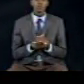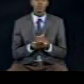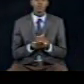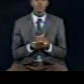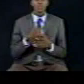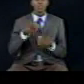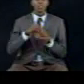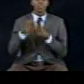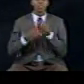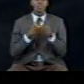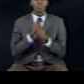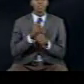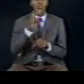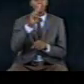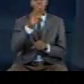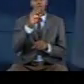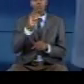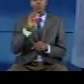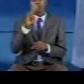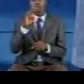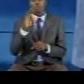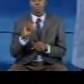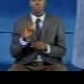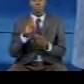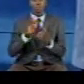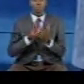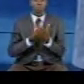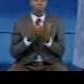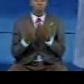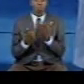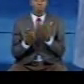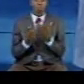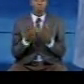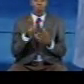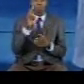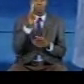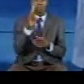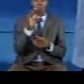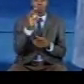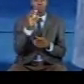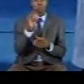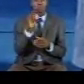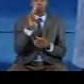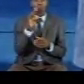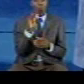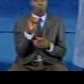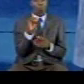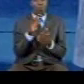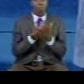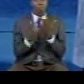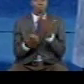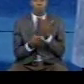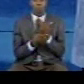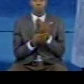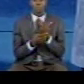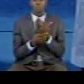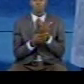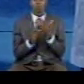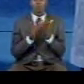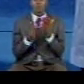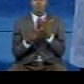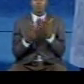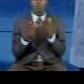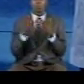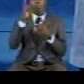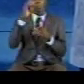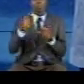2022 December Crusade. God, 2020 December Crusade. God did something wonderful in the life of